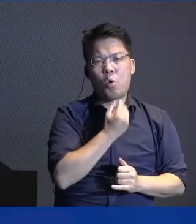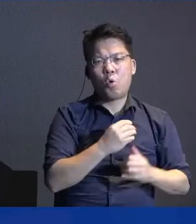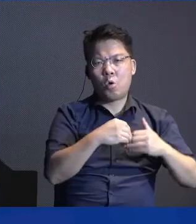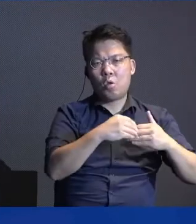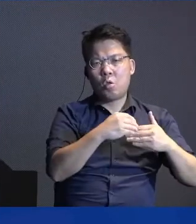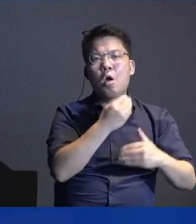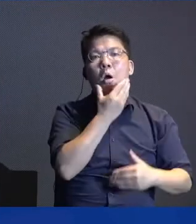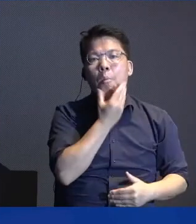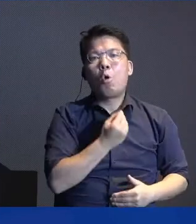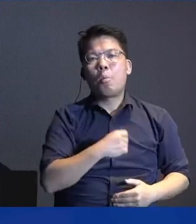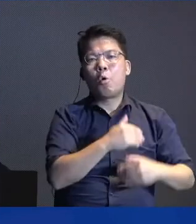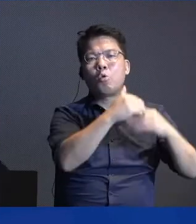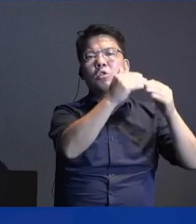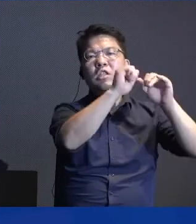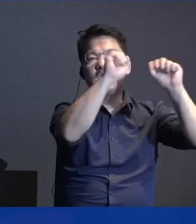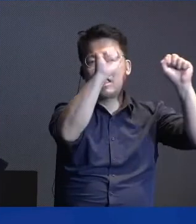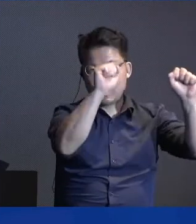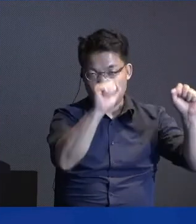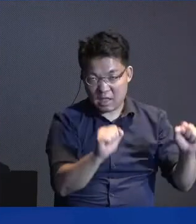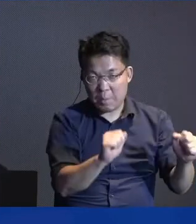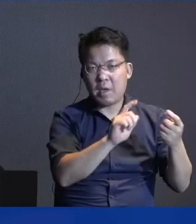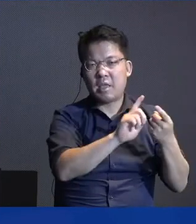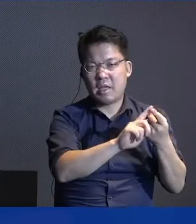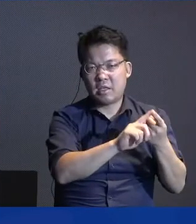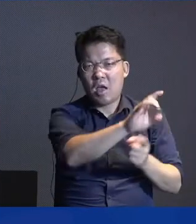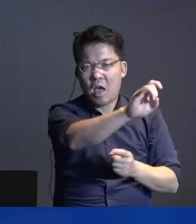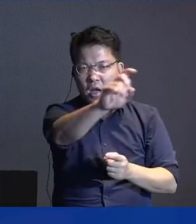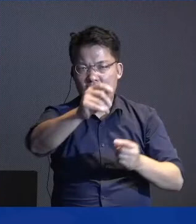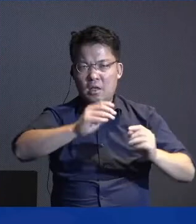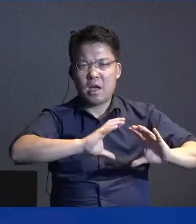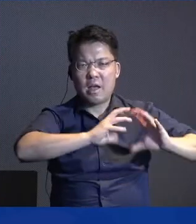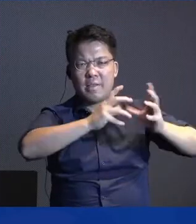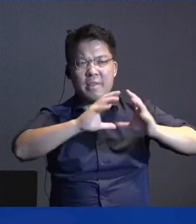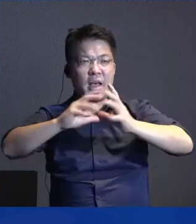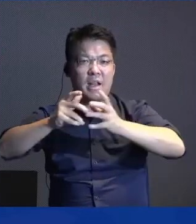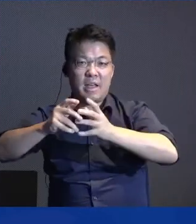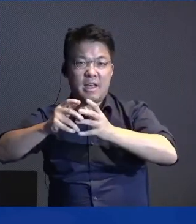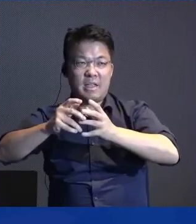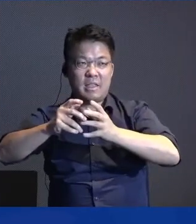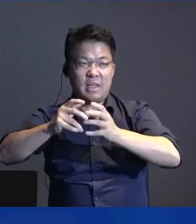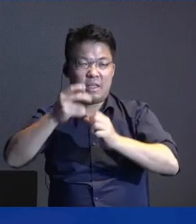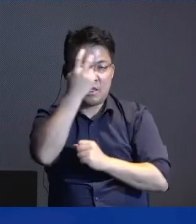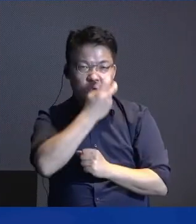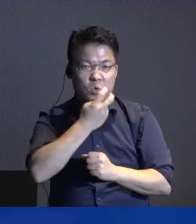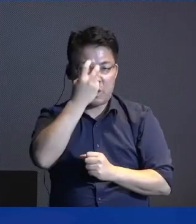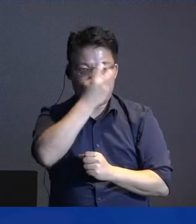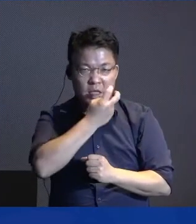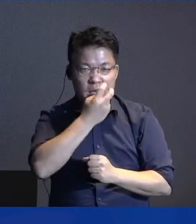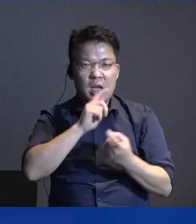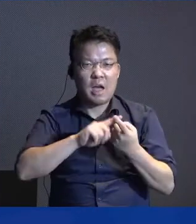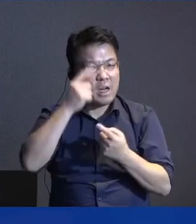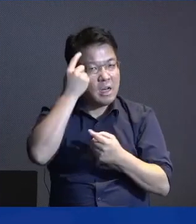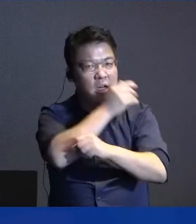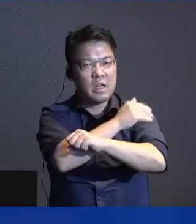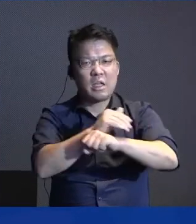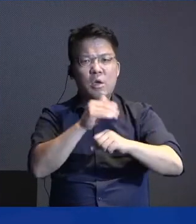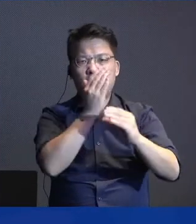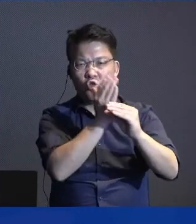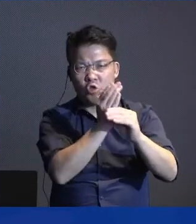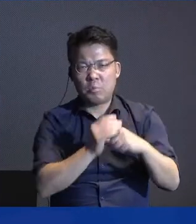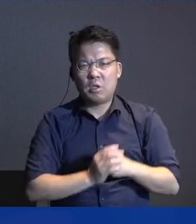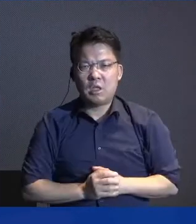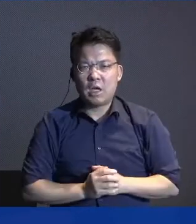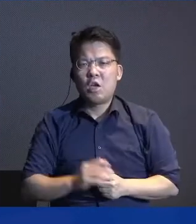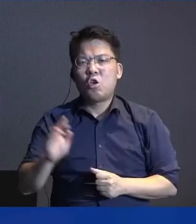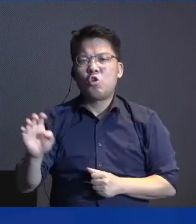different country, regardless of continental Europe or America and Asia, something like